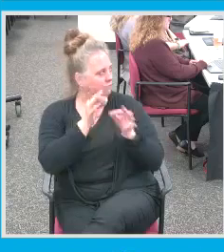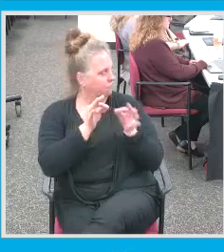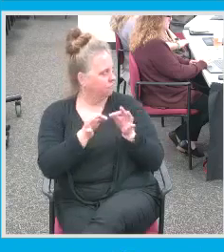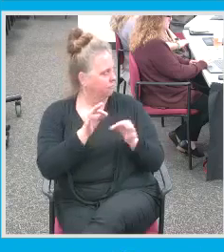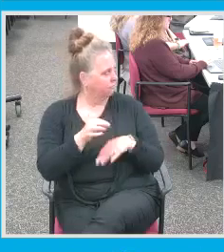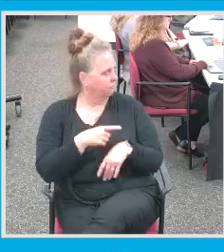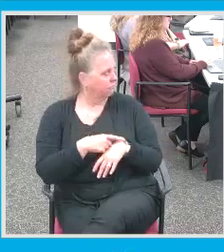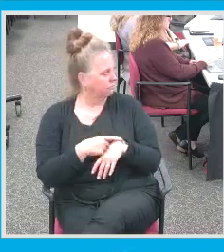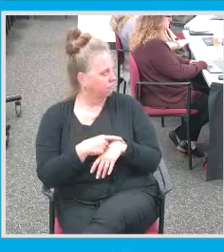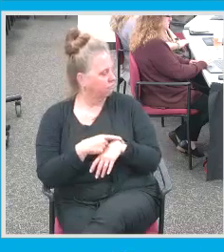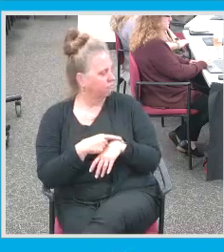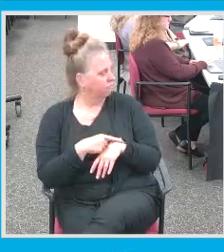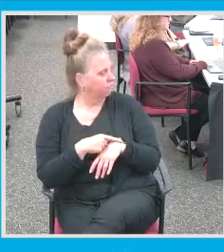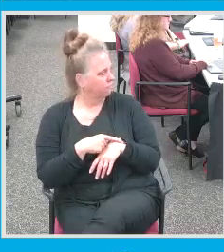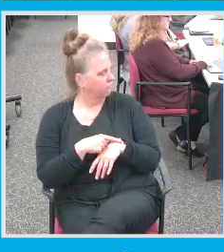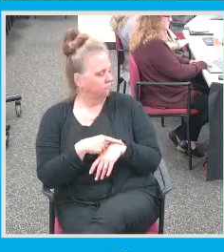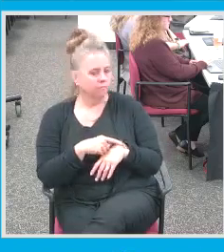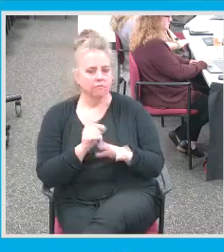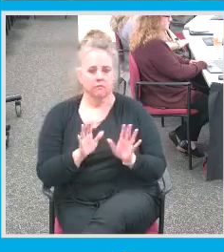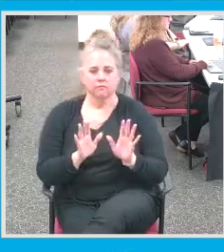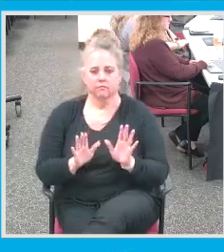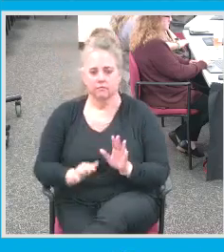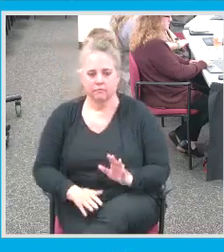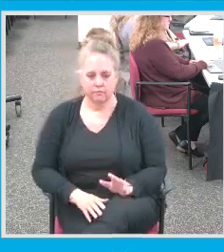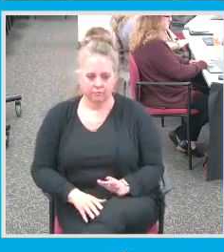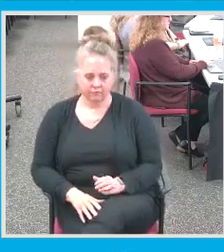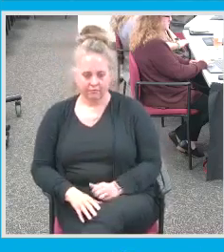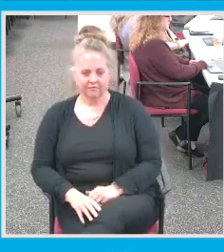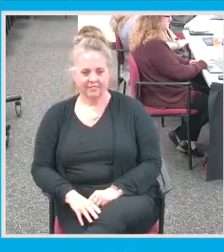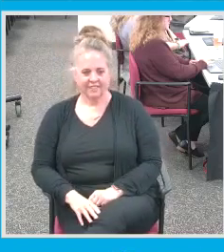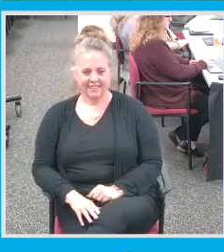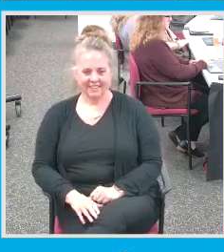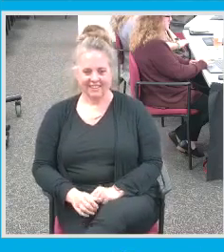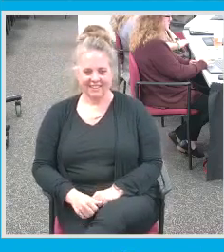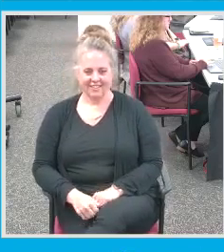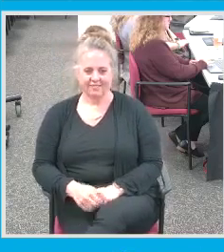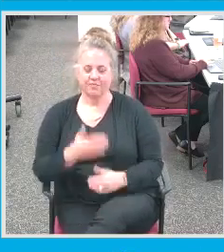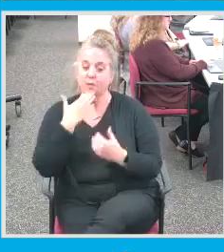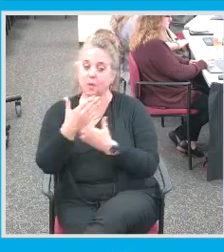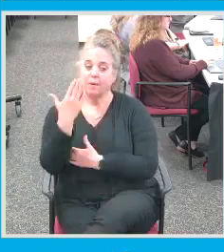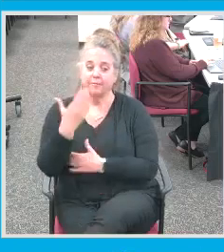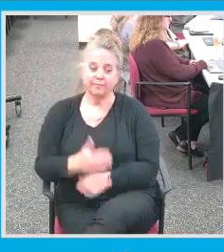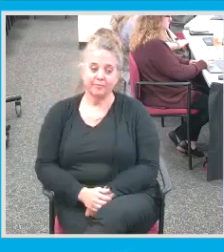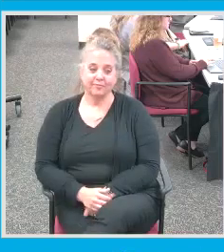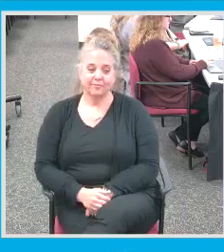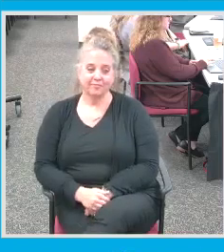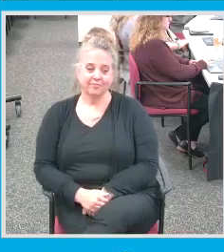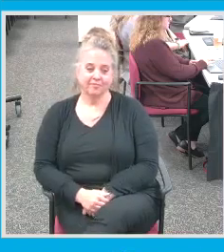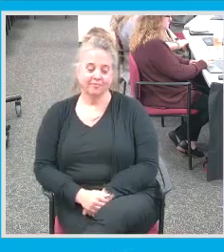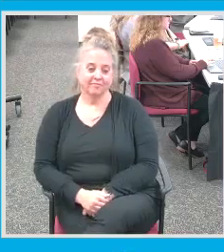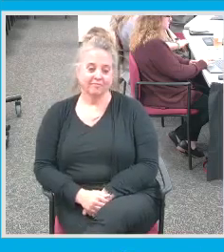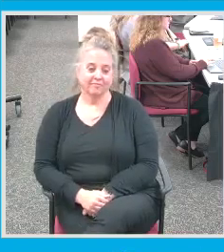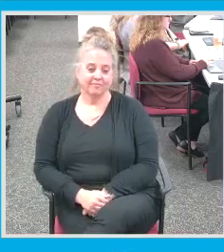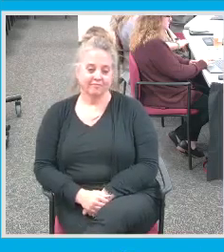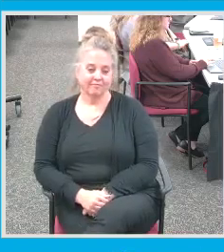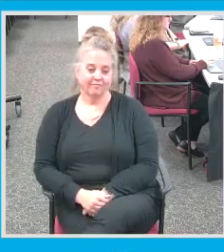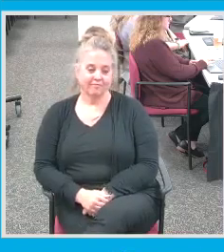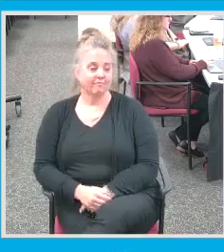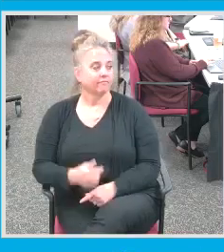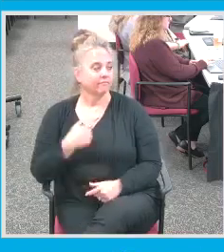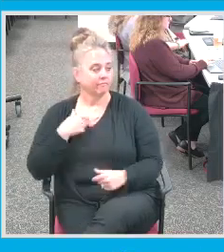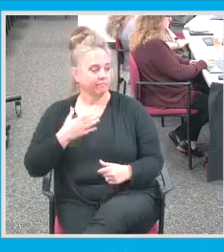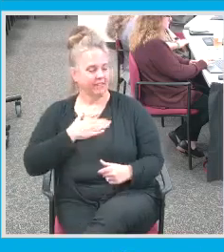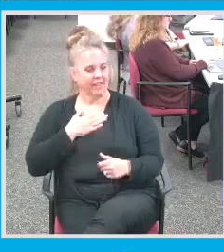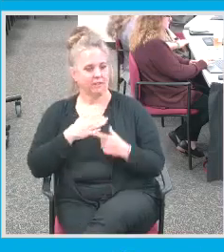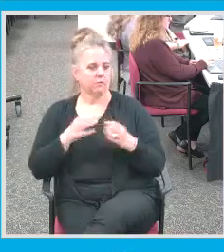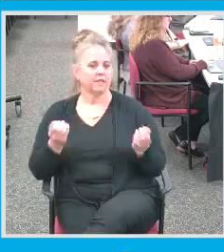Clearly, we have to lower this mic. Good morning, everyone. I'm very grateful to be here. Still in an